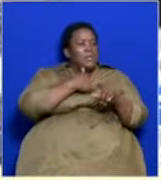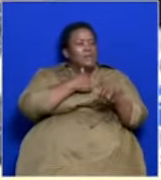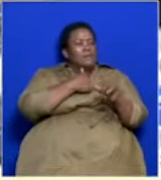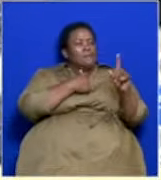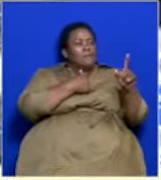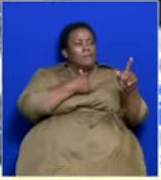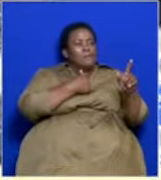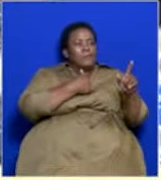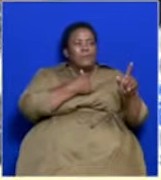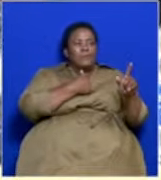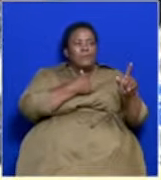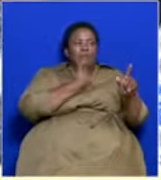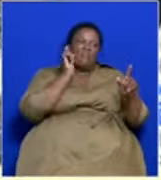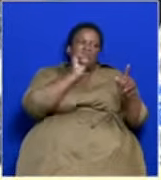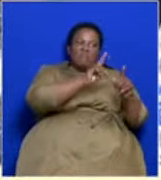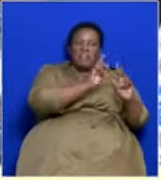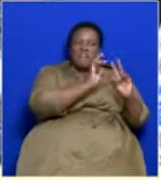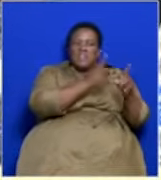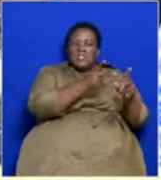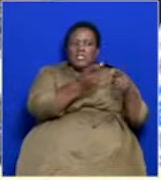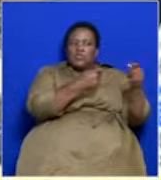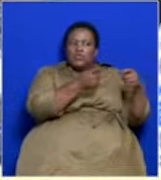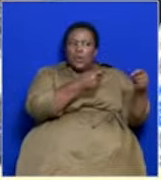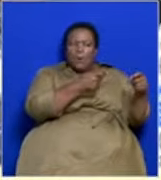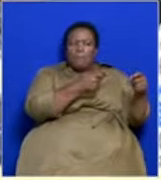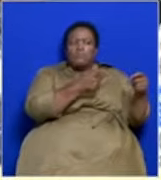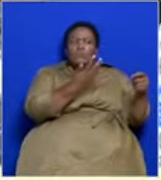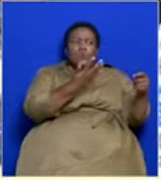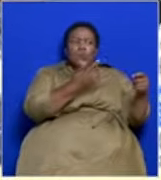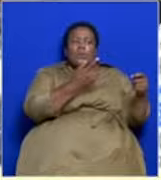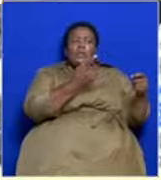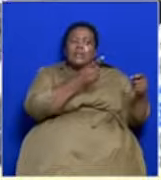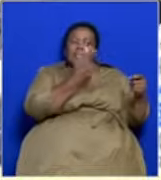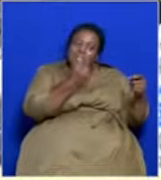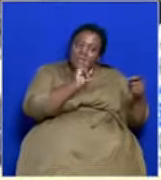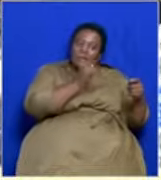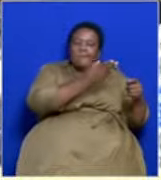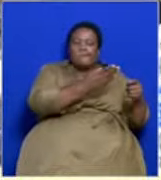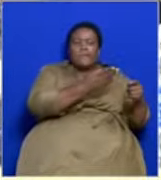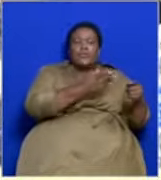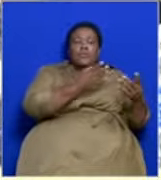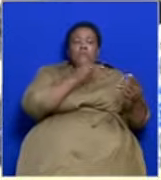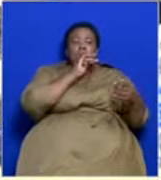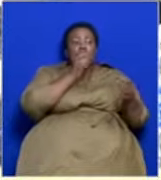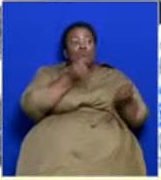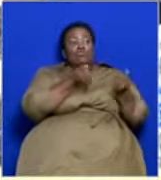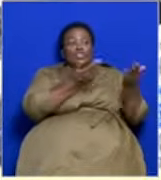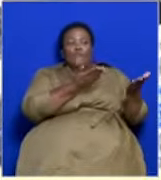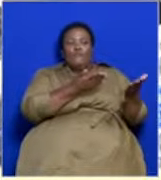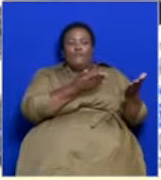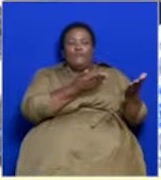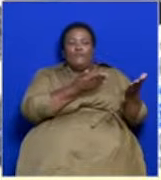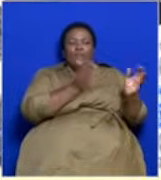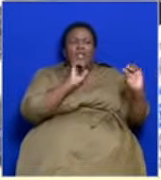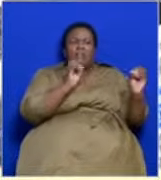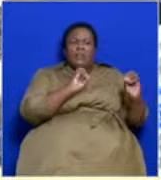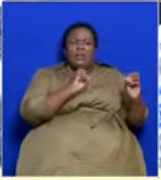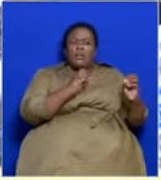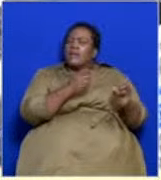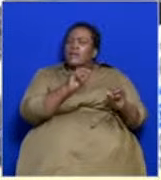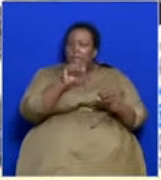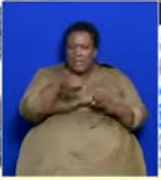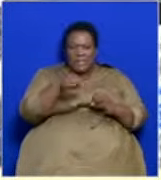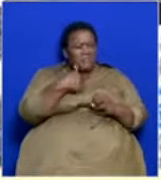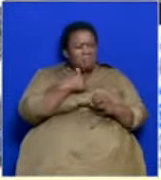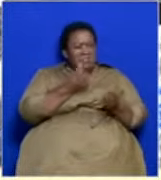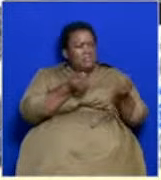So the long and short of what we are saying is that you did not serve the subpoena. Yes, I did not serve him because he